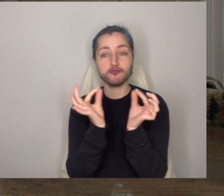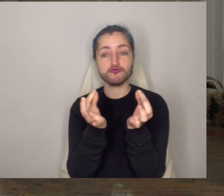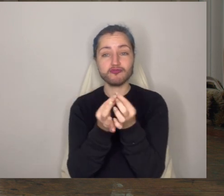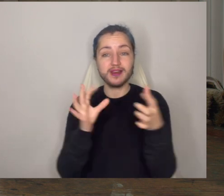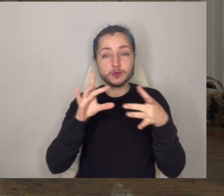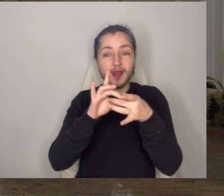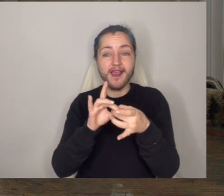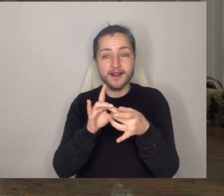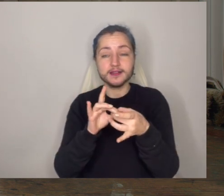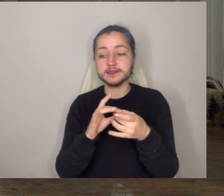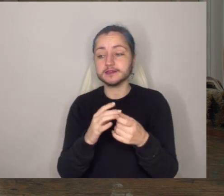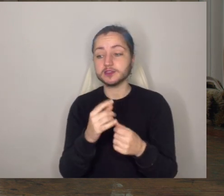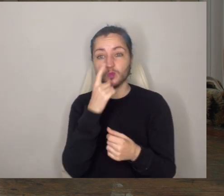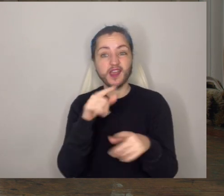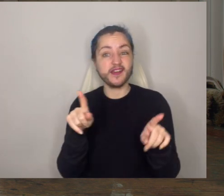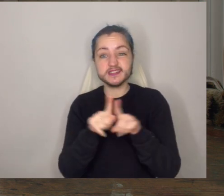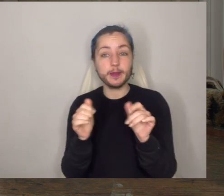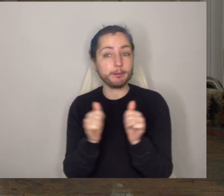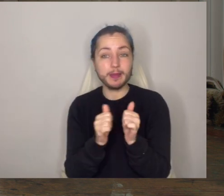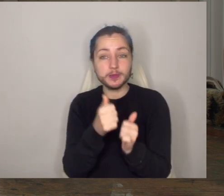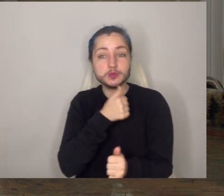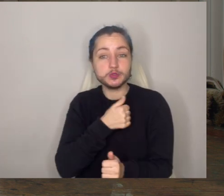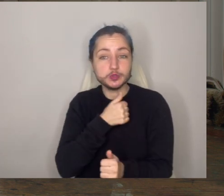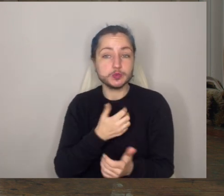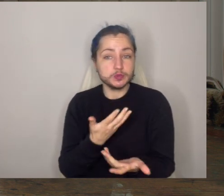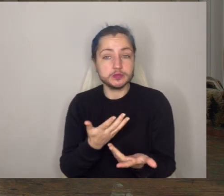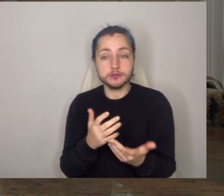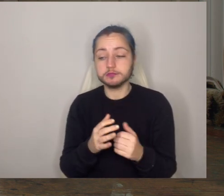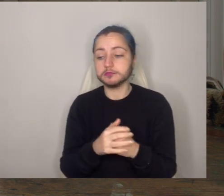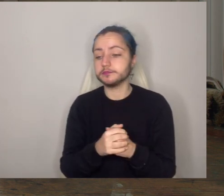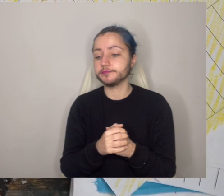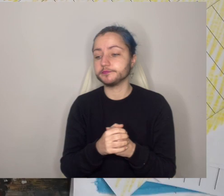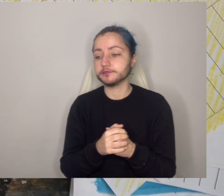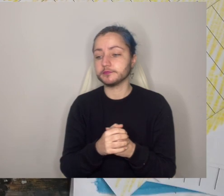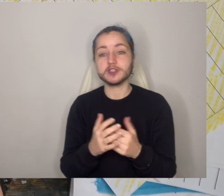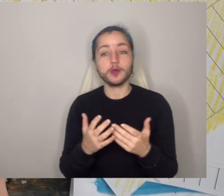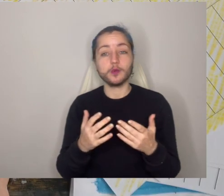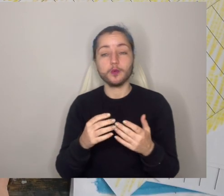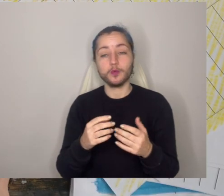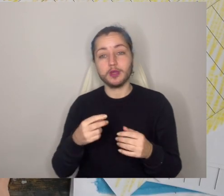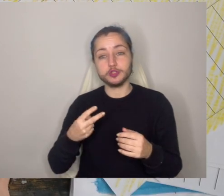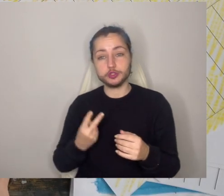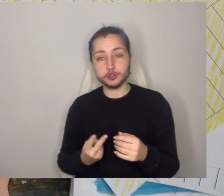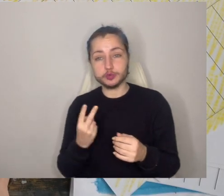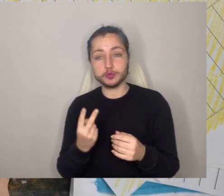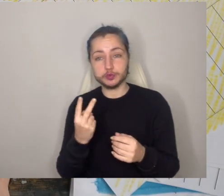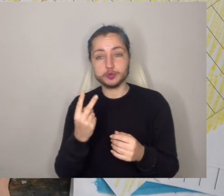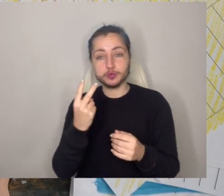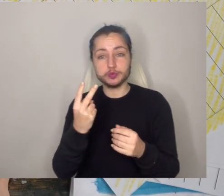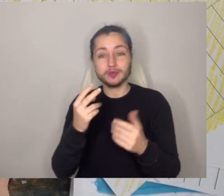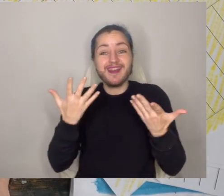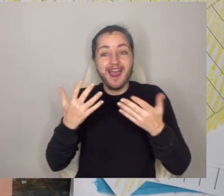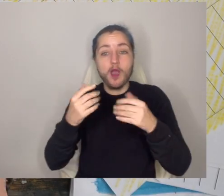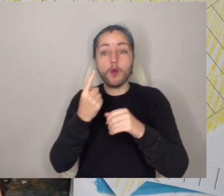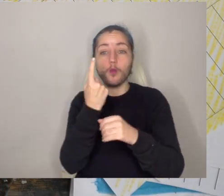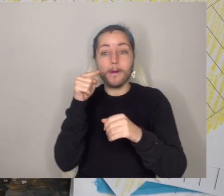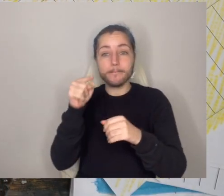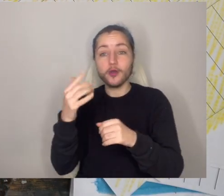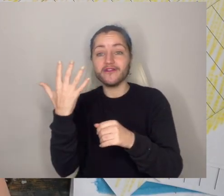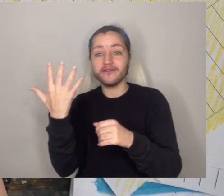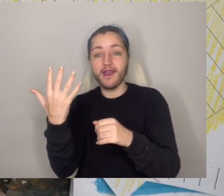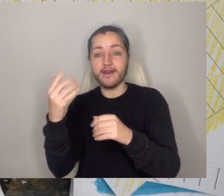them together, we're going to use these joinings. And for these, we've just done them quite thin, so we've done